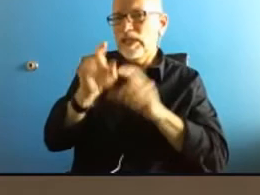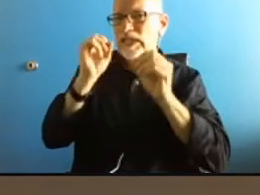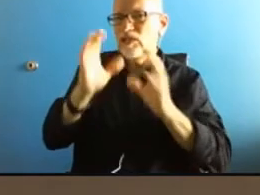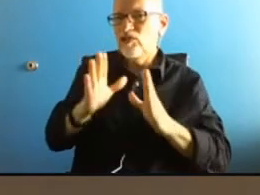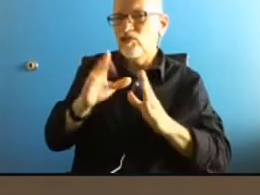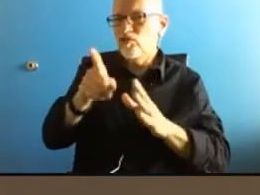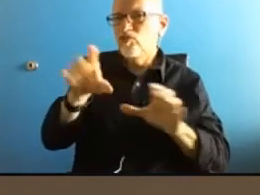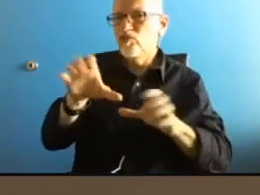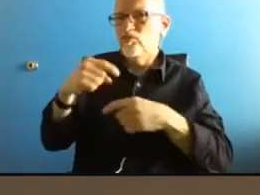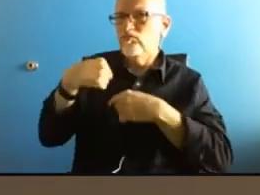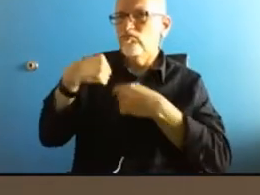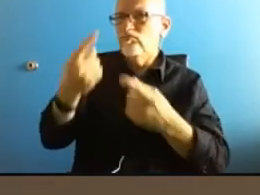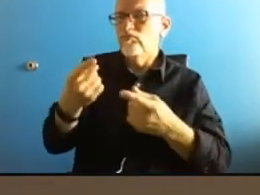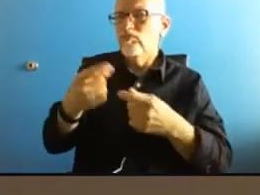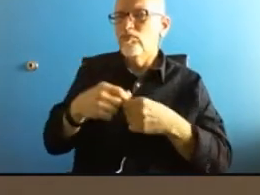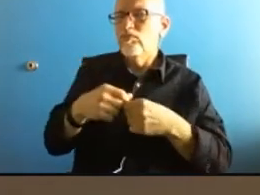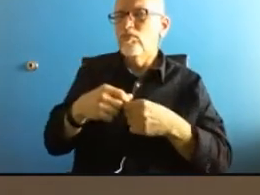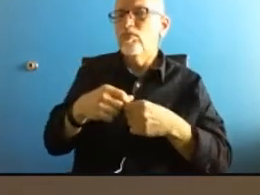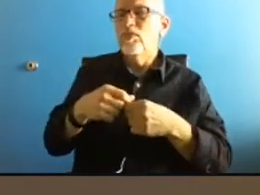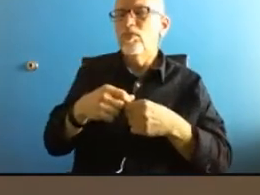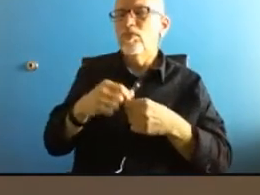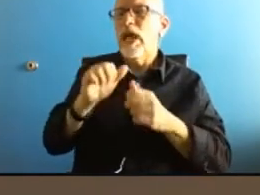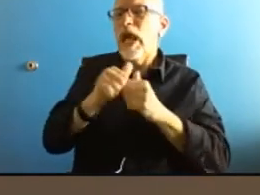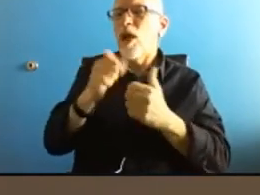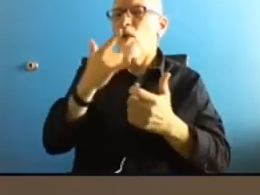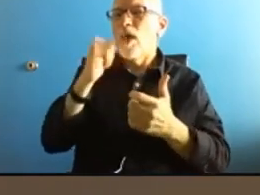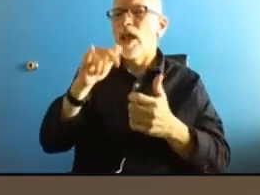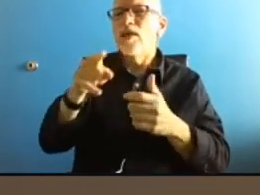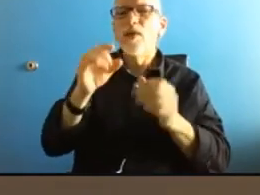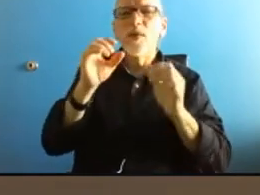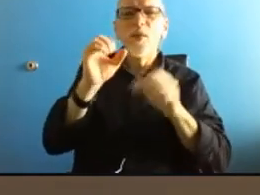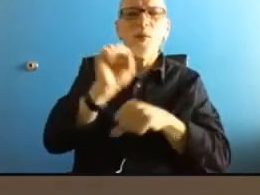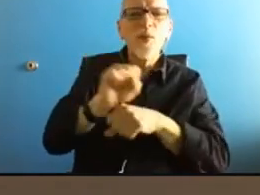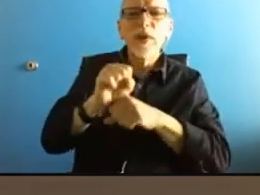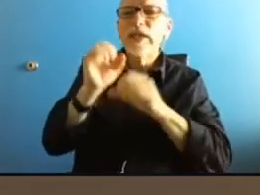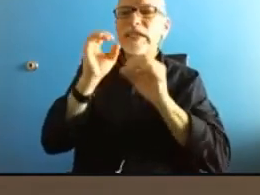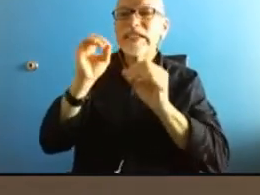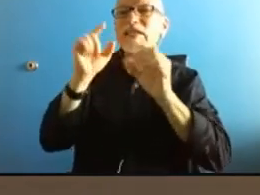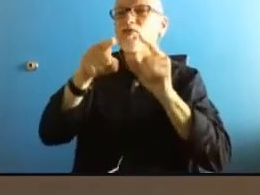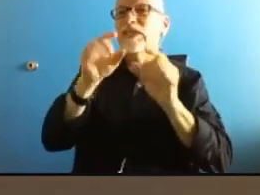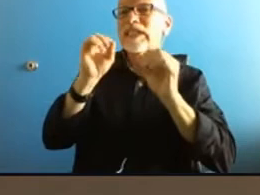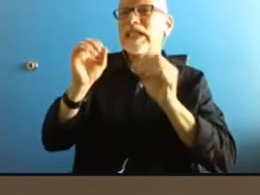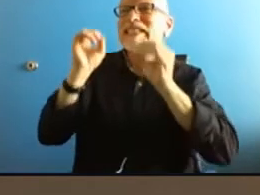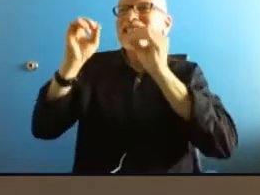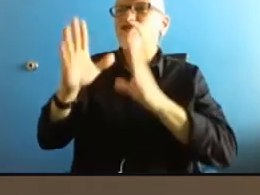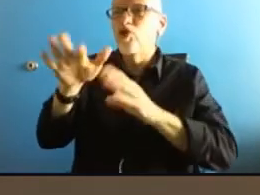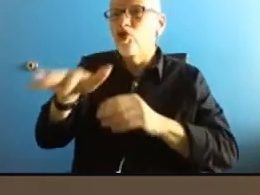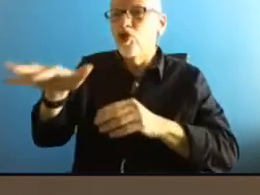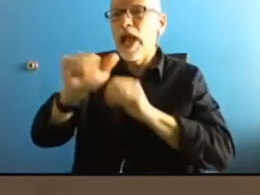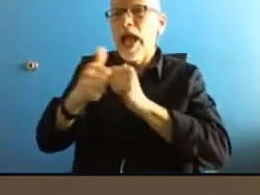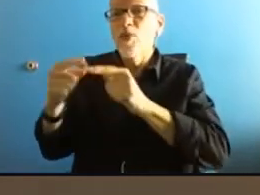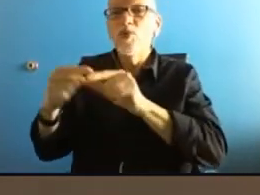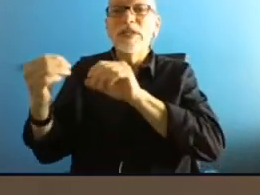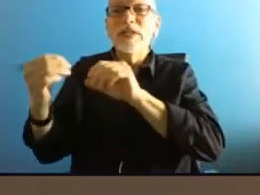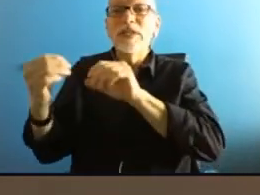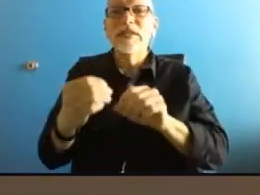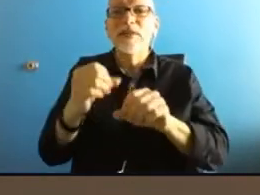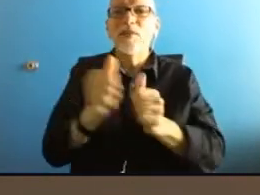time, when working and teaching teachers how to teach with working with these types of